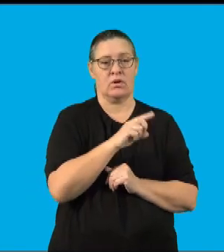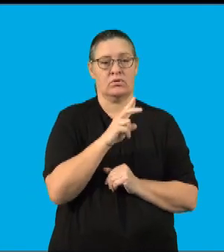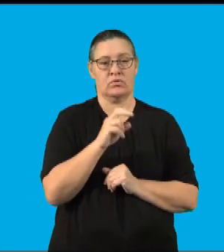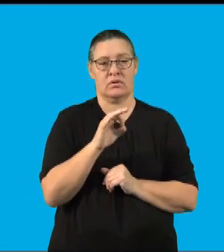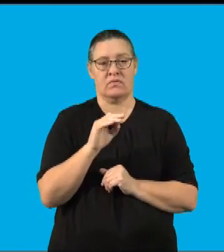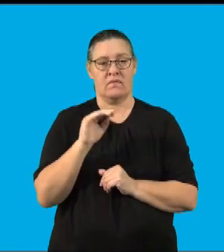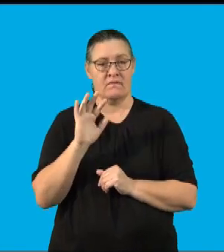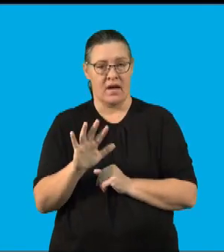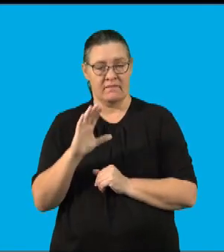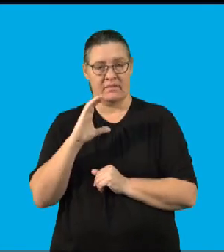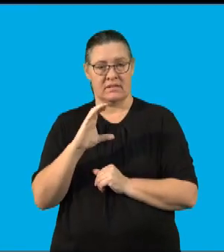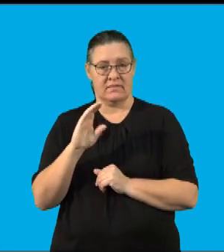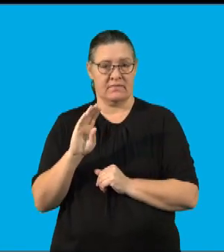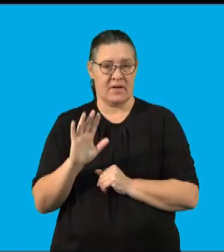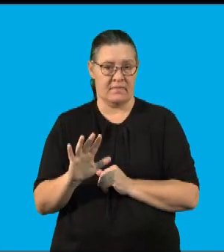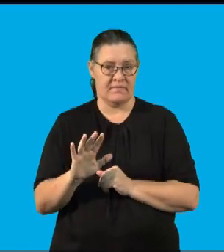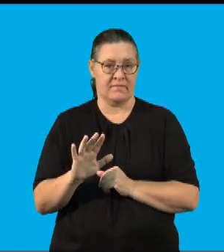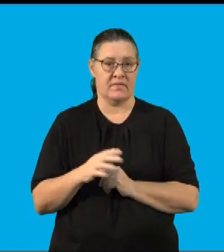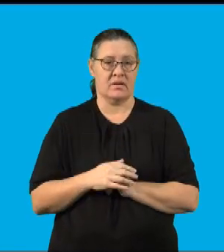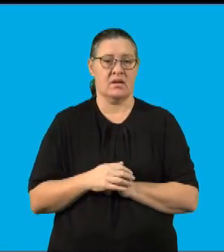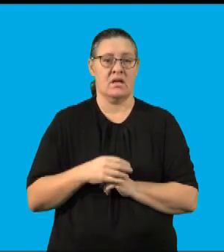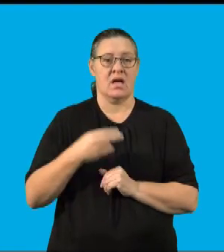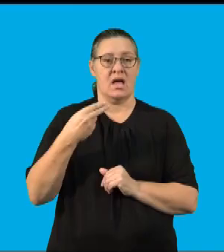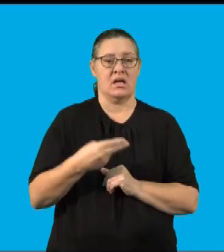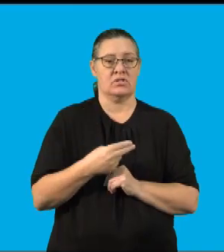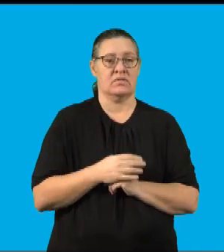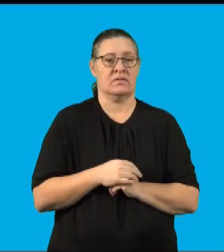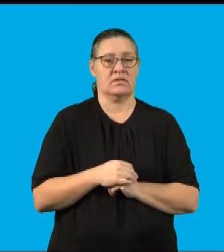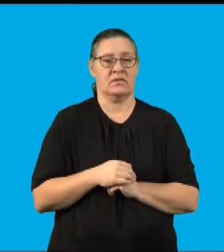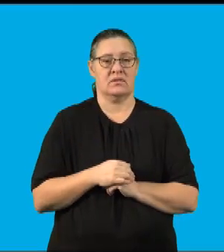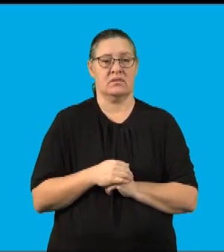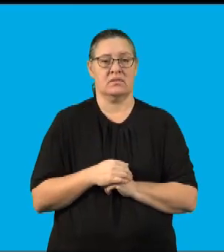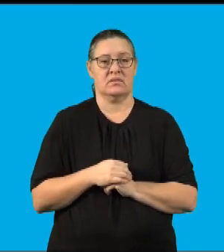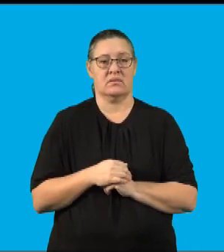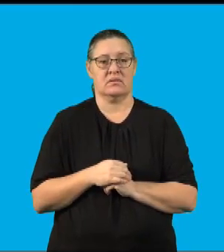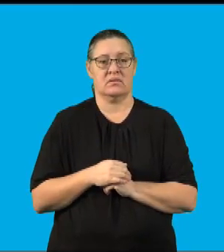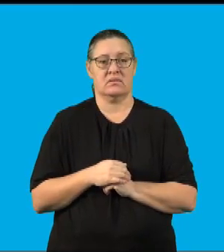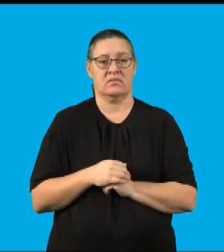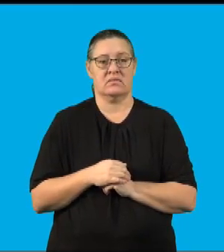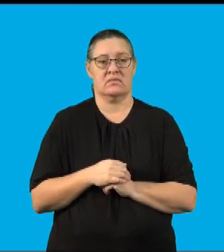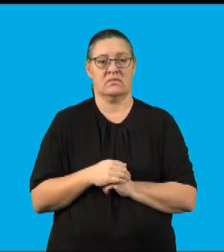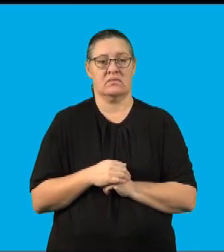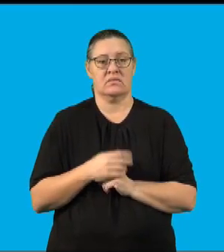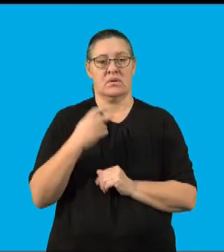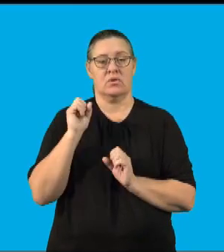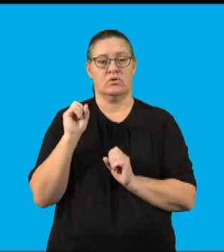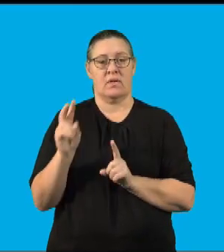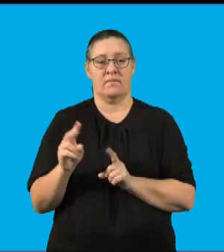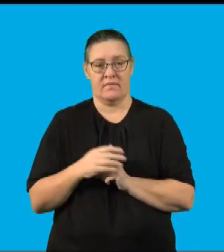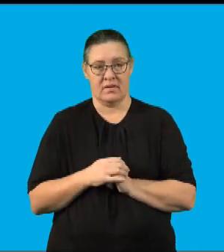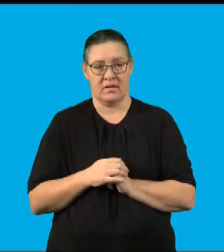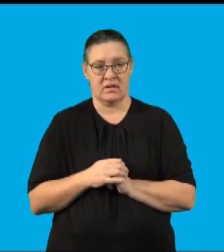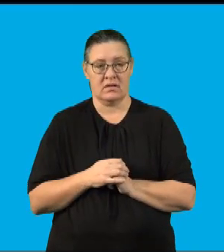the second one, 1, 2, 3, 4, 5, it is going to be C5. When you count the number of hydrogens, it is going to